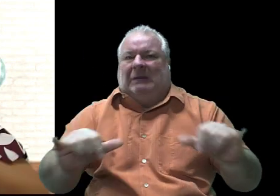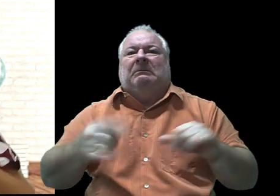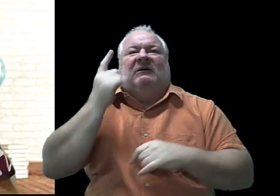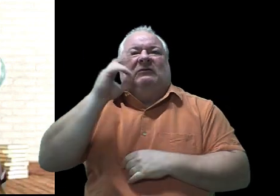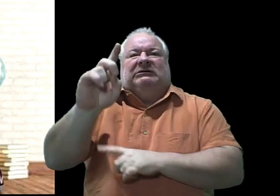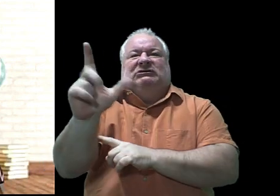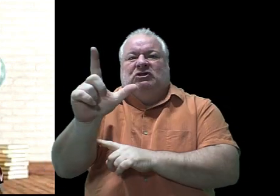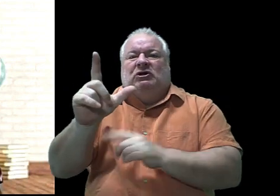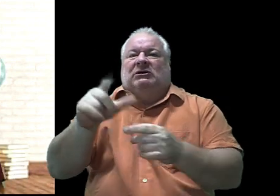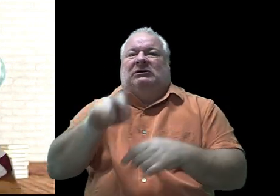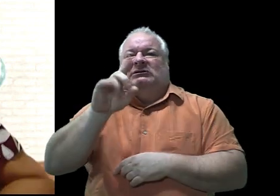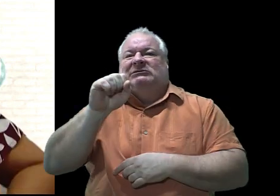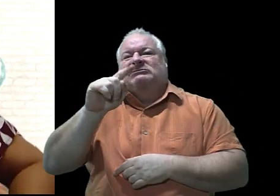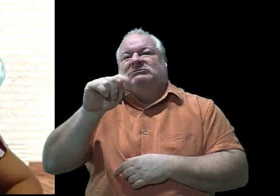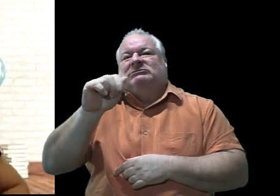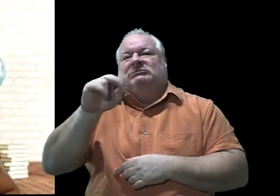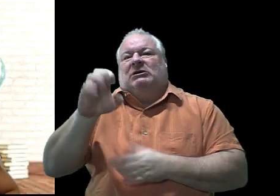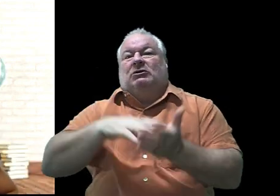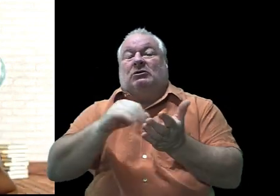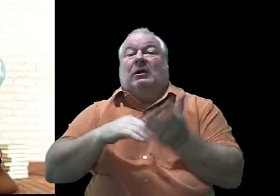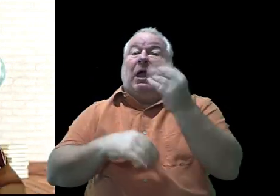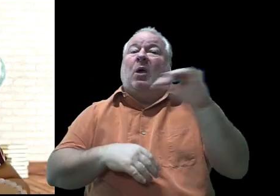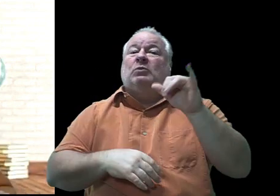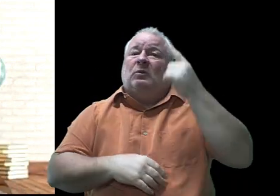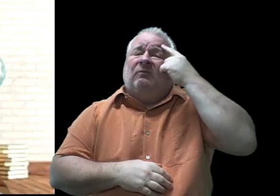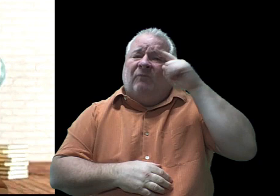announcements for distance learning